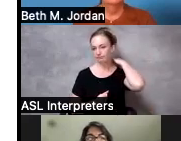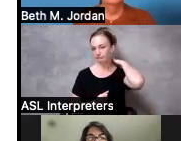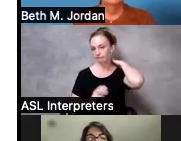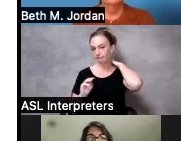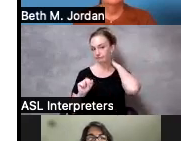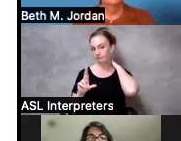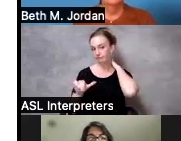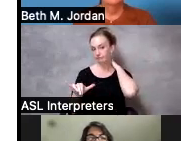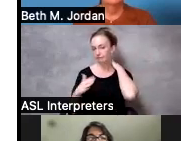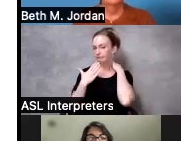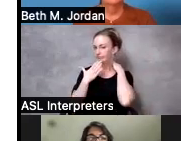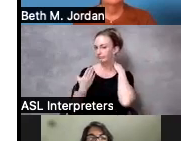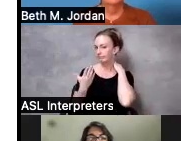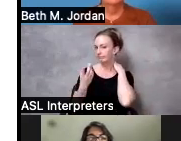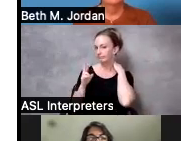Thanks, Dr. Orr. Yeah.